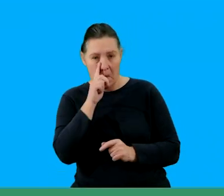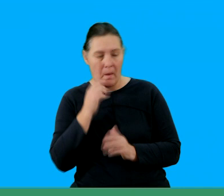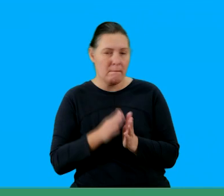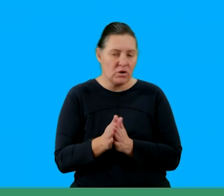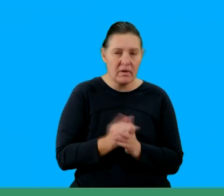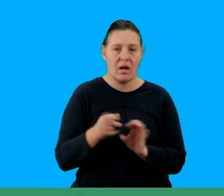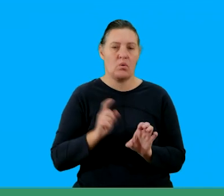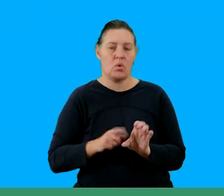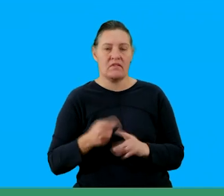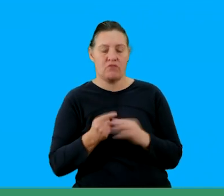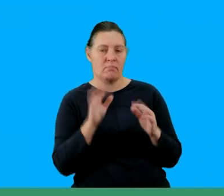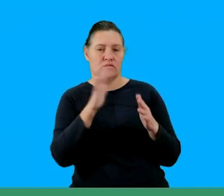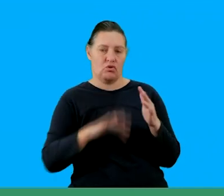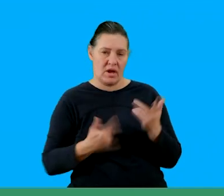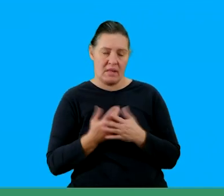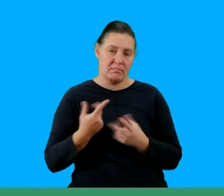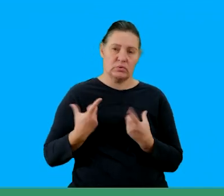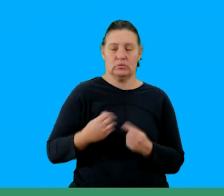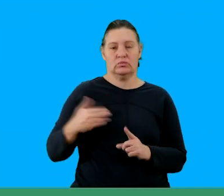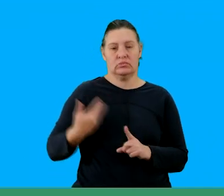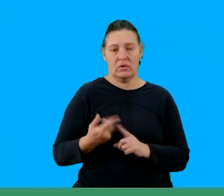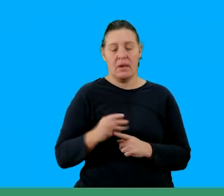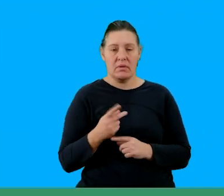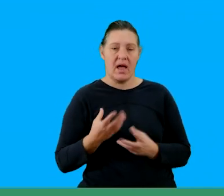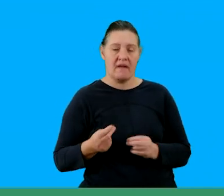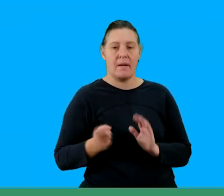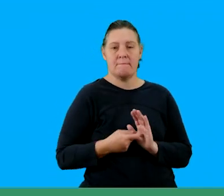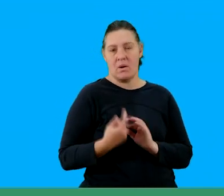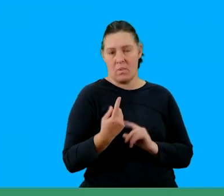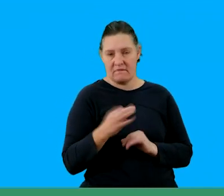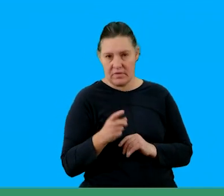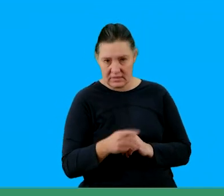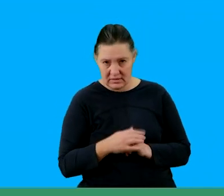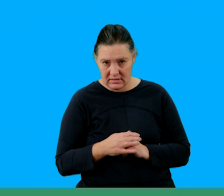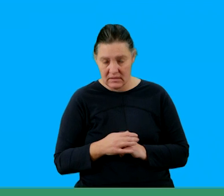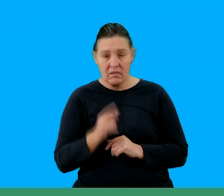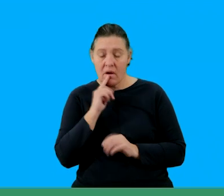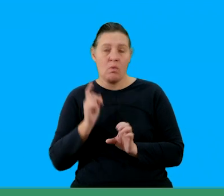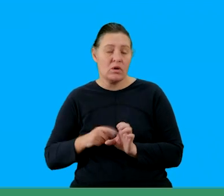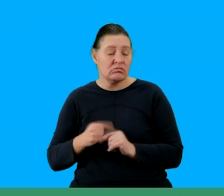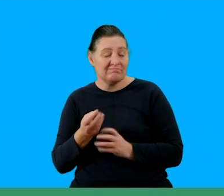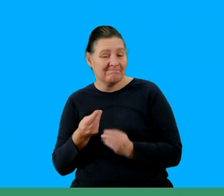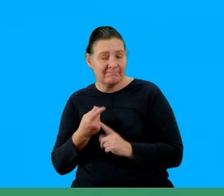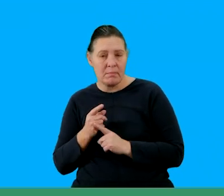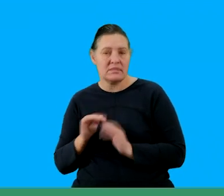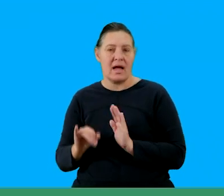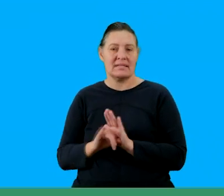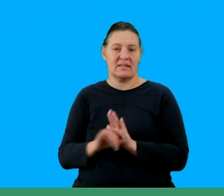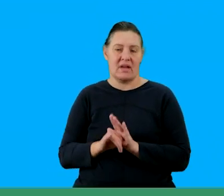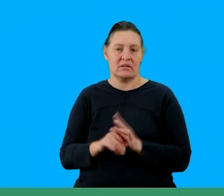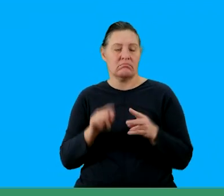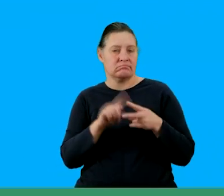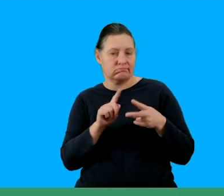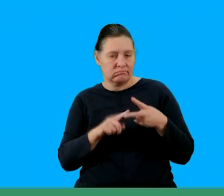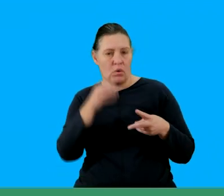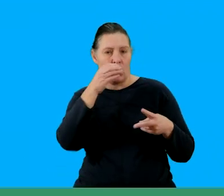now? You motivate by quoting from the scenario as I did, and then you get 1 mark for that. But remember, the question required of you to